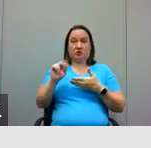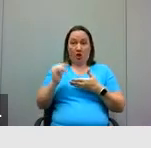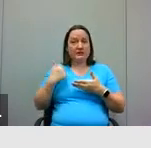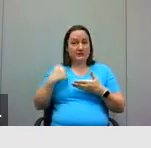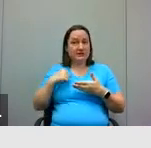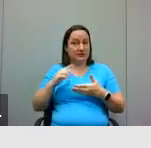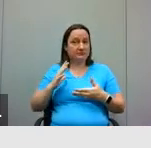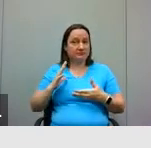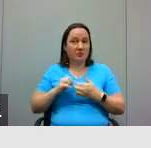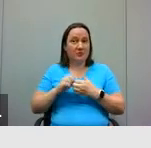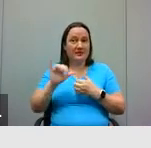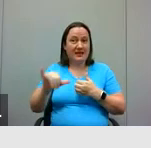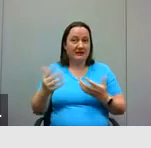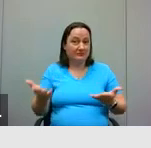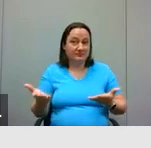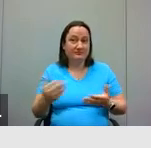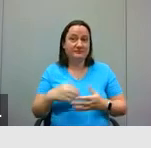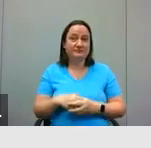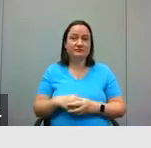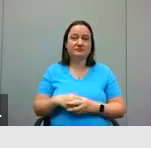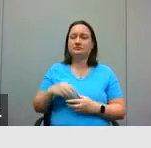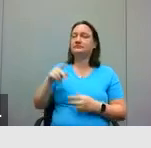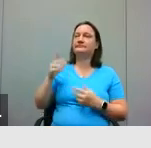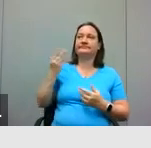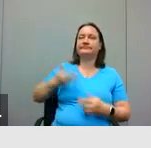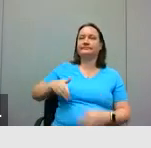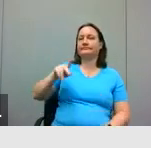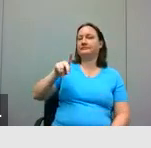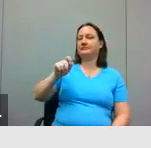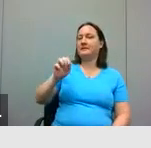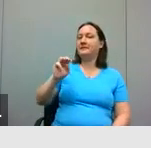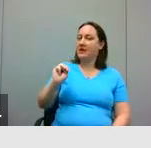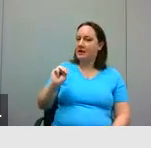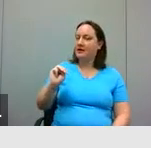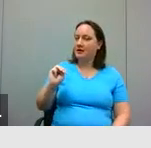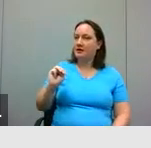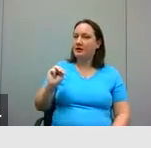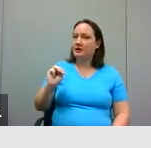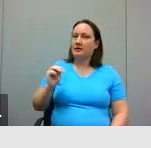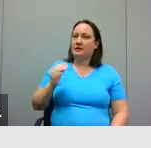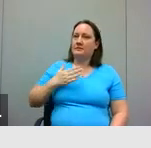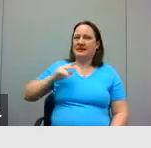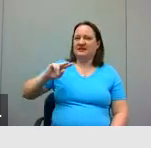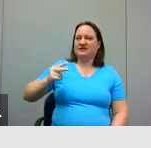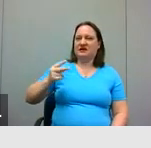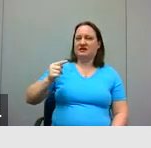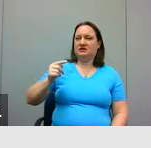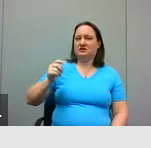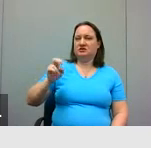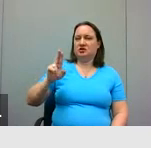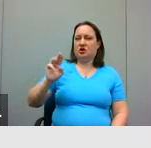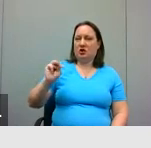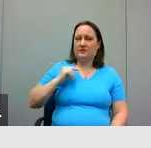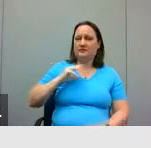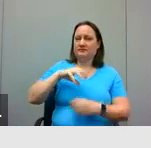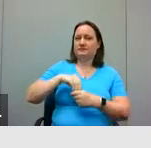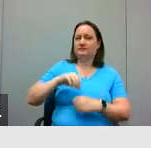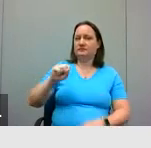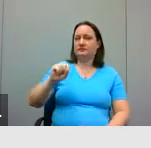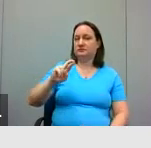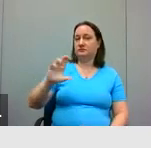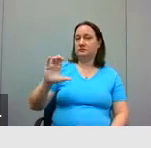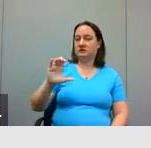weeks. No, I'll just say, this is Pam, who, this is my second term. I've been on the SRC for